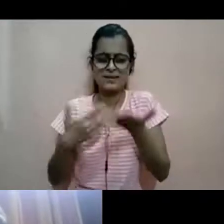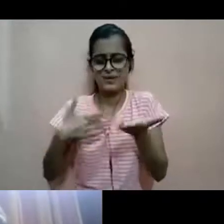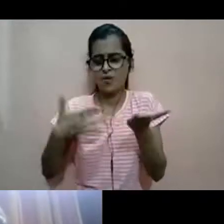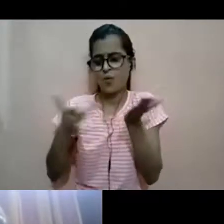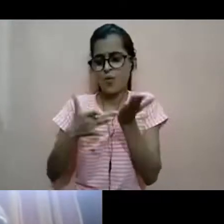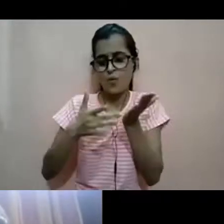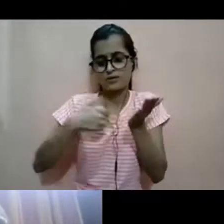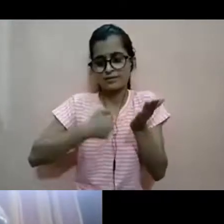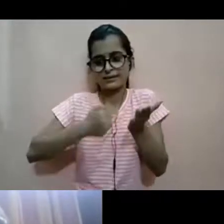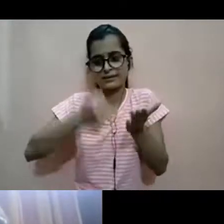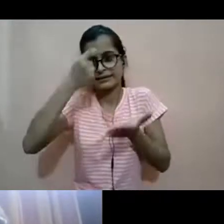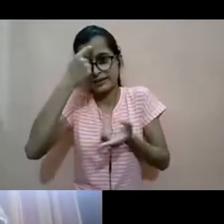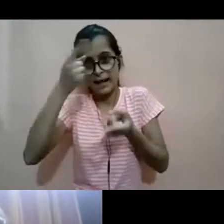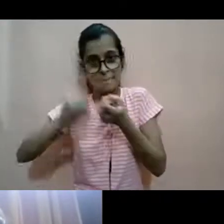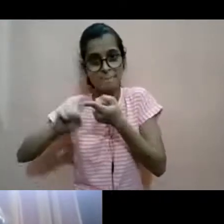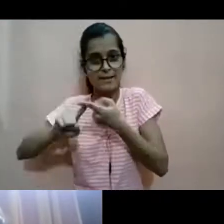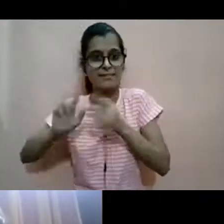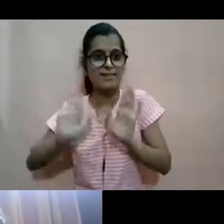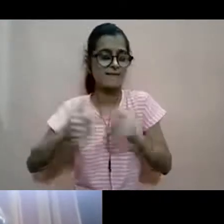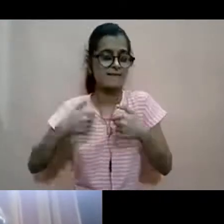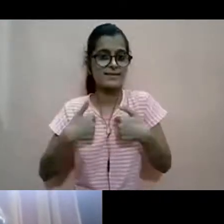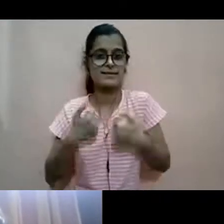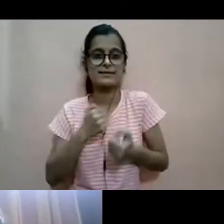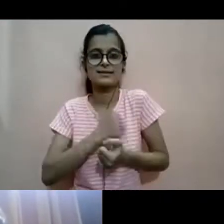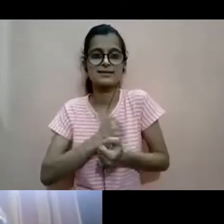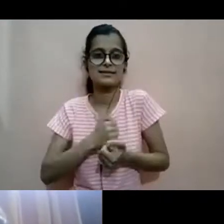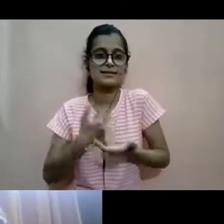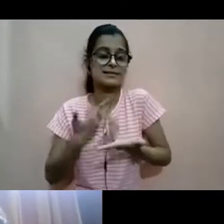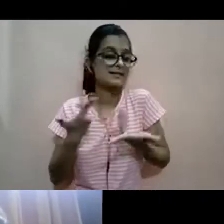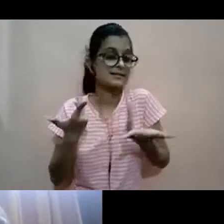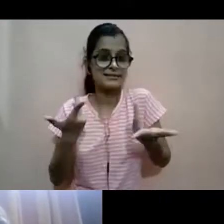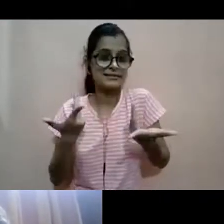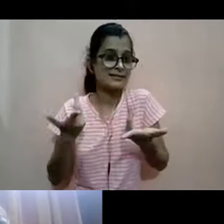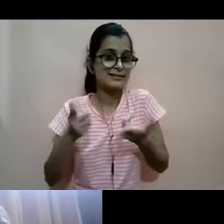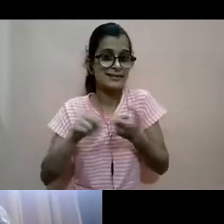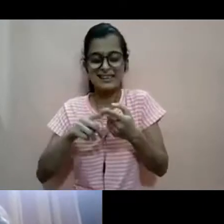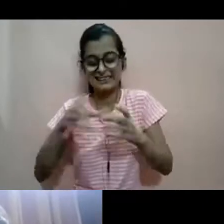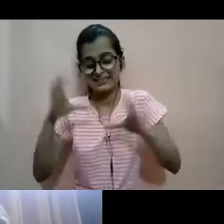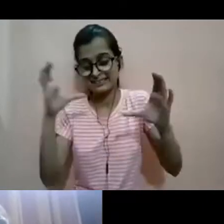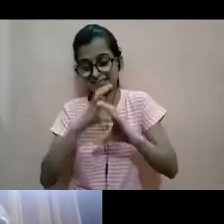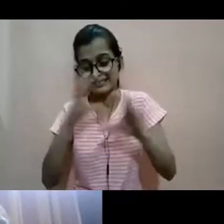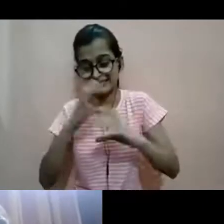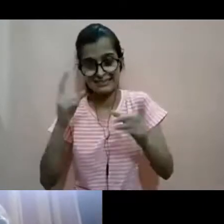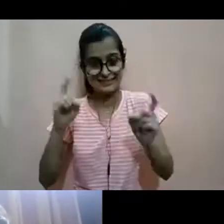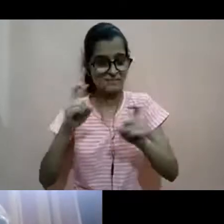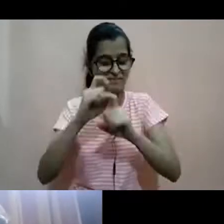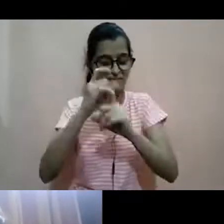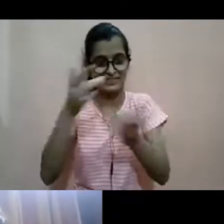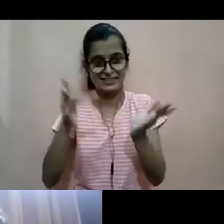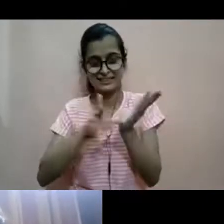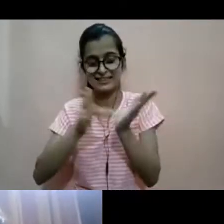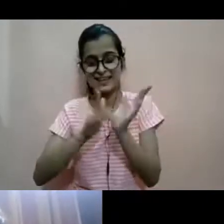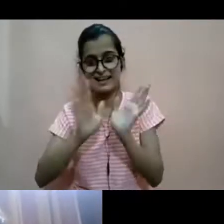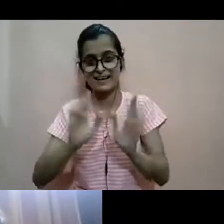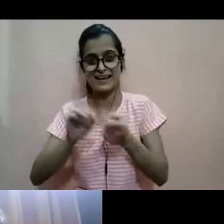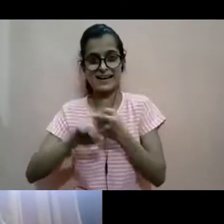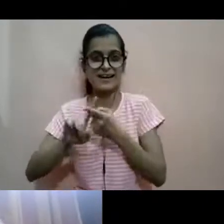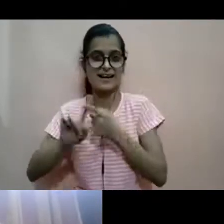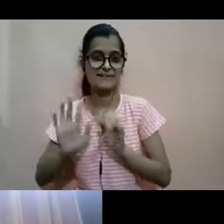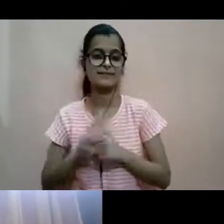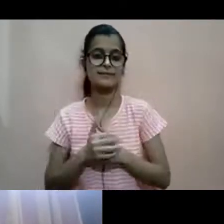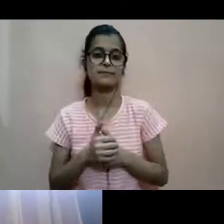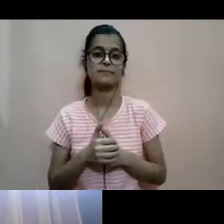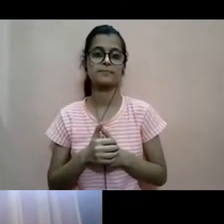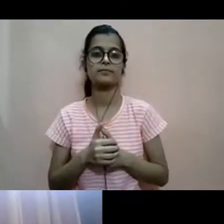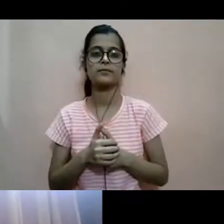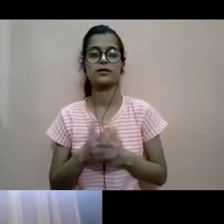some problem having to use a new computer. So anyway, there are, I noticed, a lot